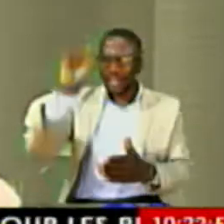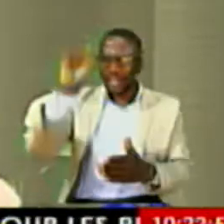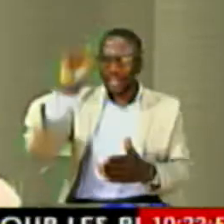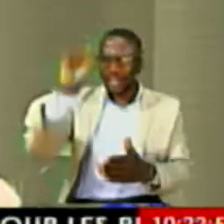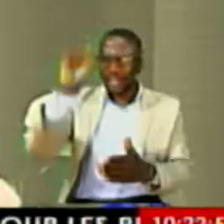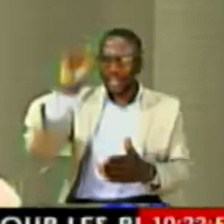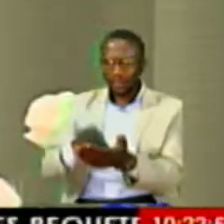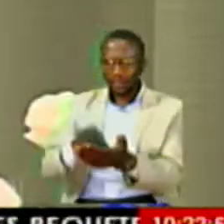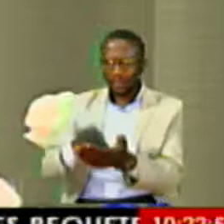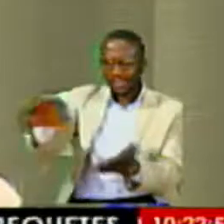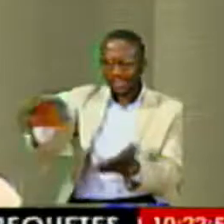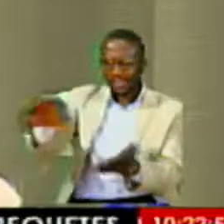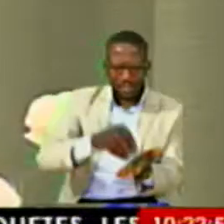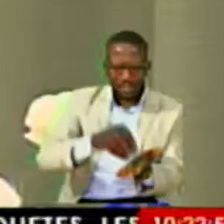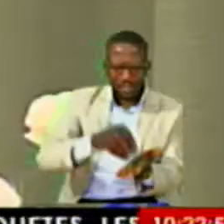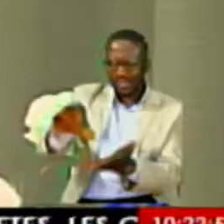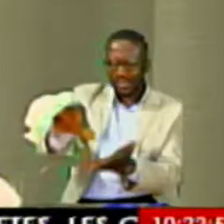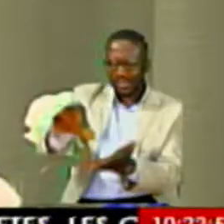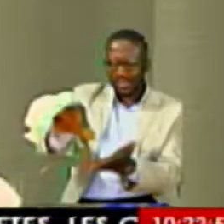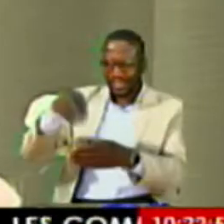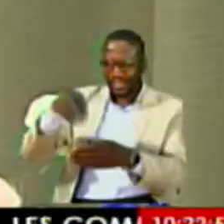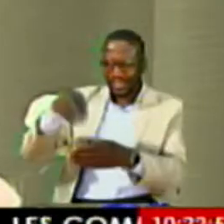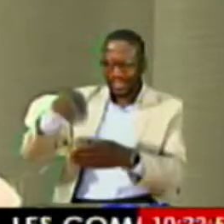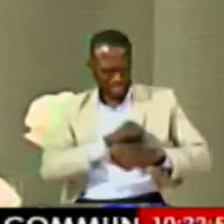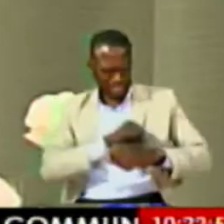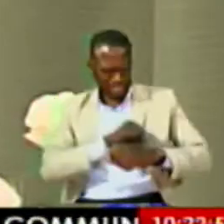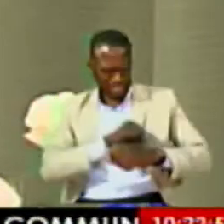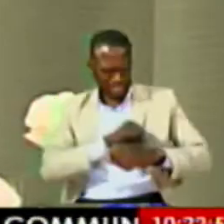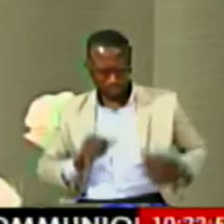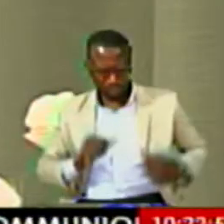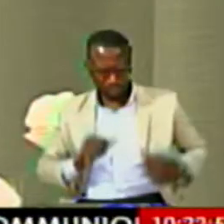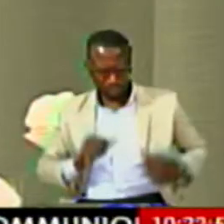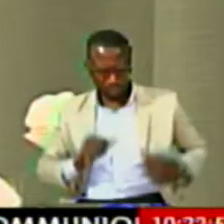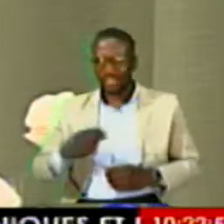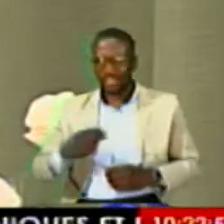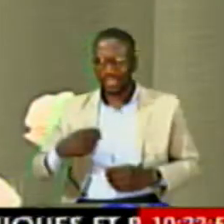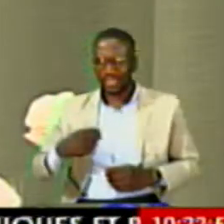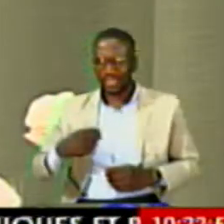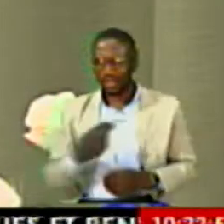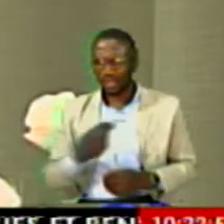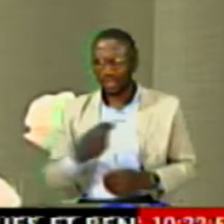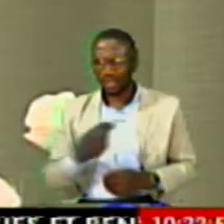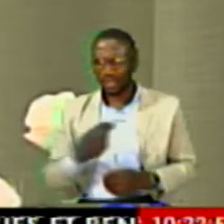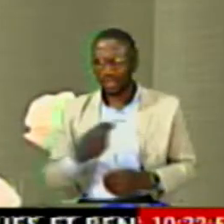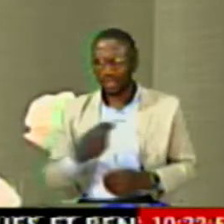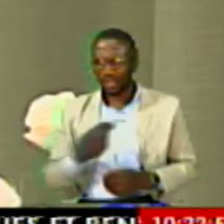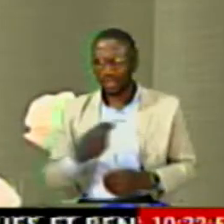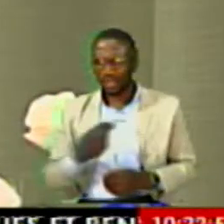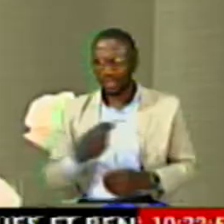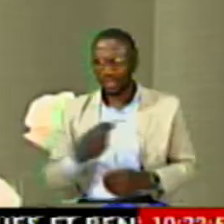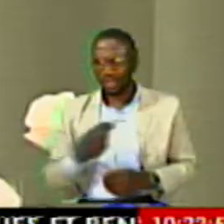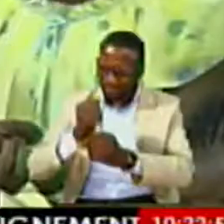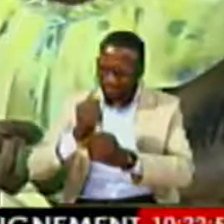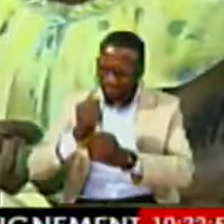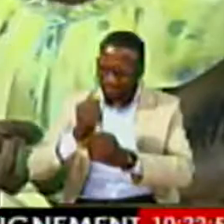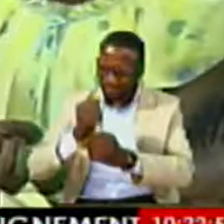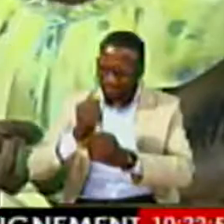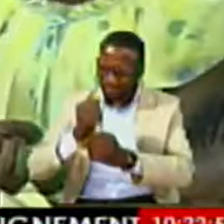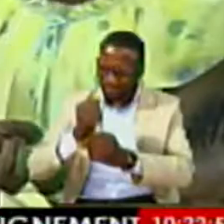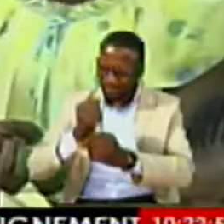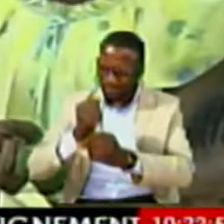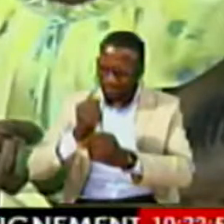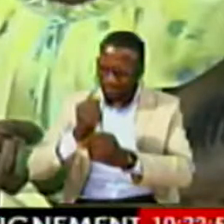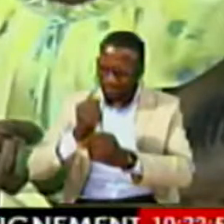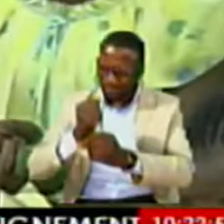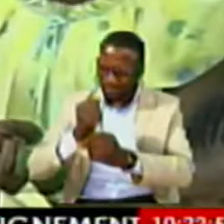dans notre cœur. Should be planted in our heart. Nous devons croire. We need to believe. De tout cœur. With all our heart. Et l'Esprit de Dieu doit venir